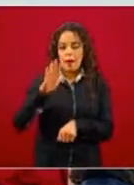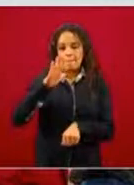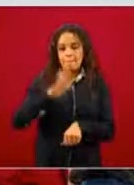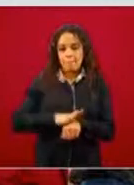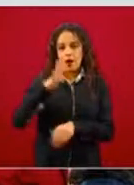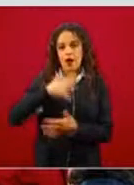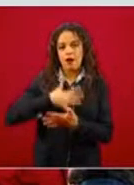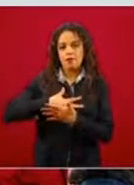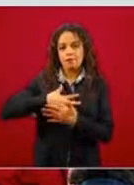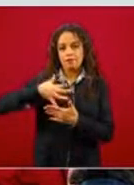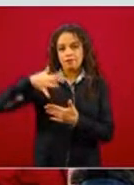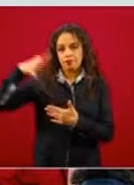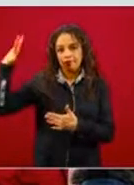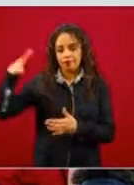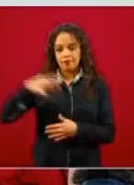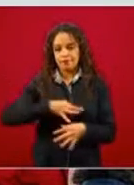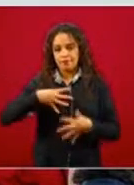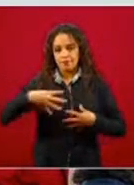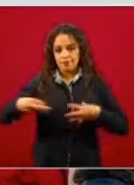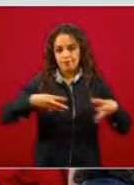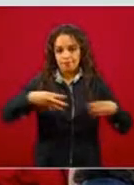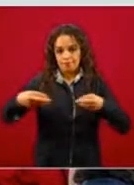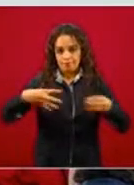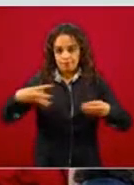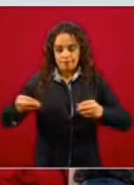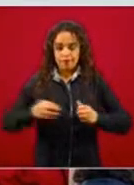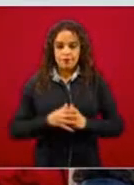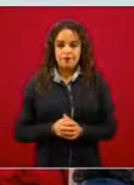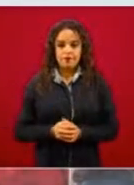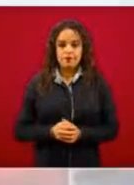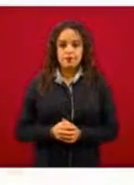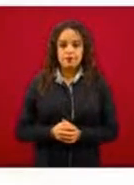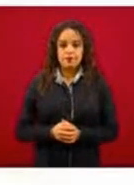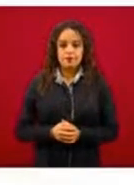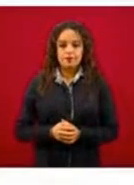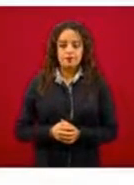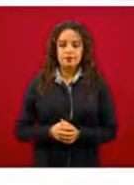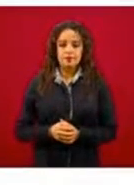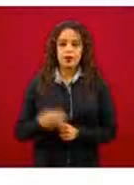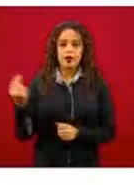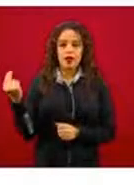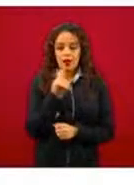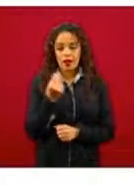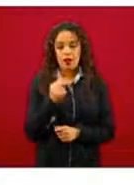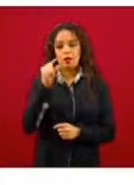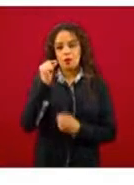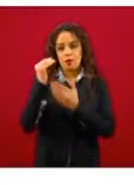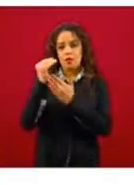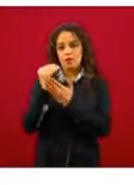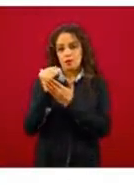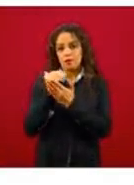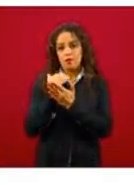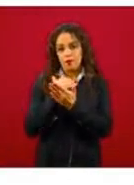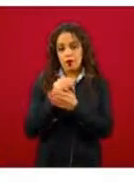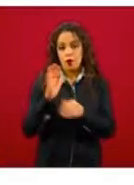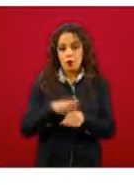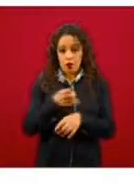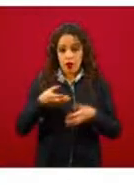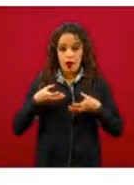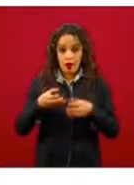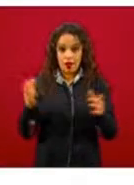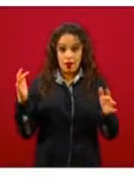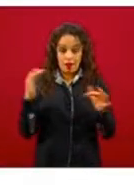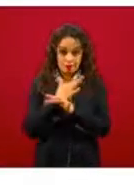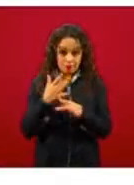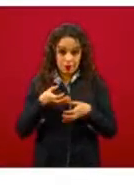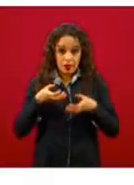next 14 days there can be an increase in the number of cases, and to see if these